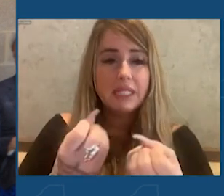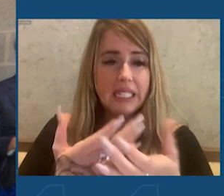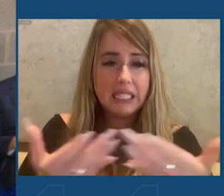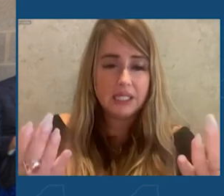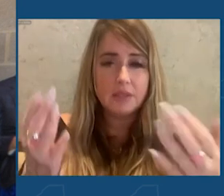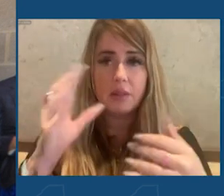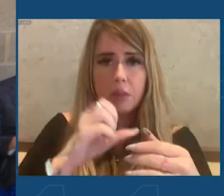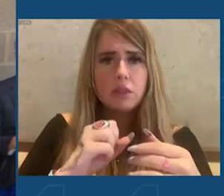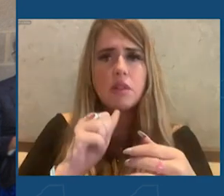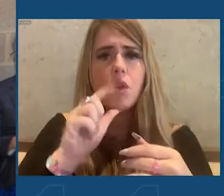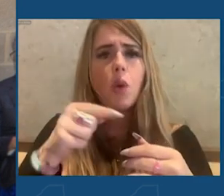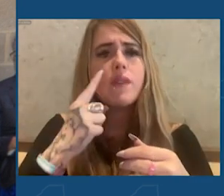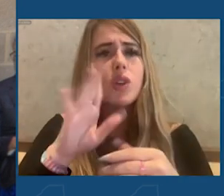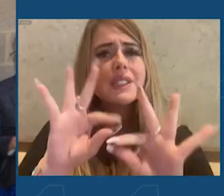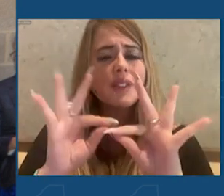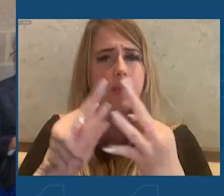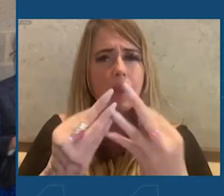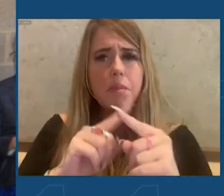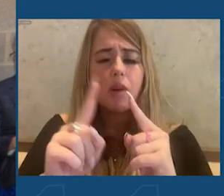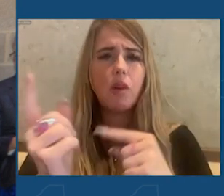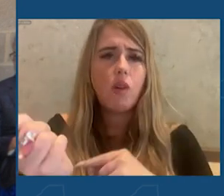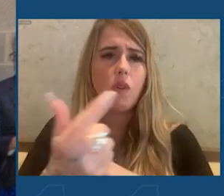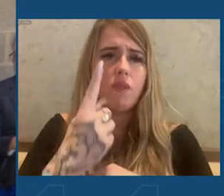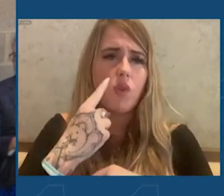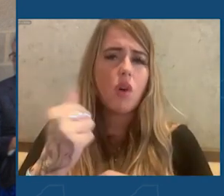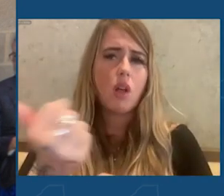his family, but for all of us.